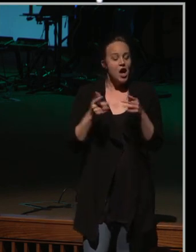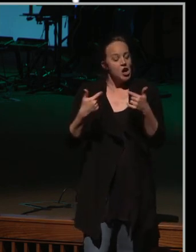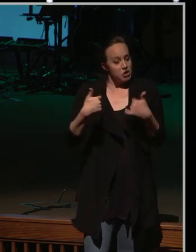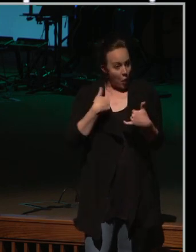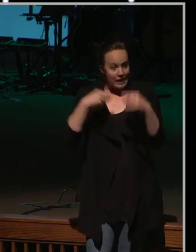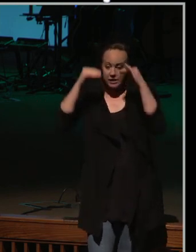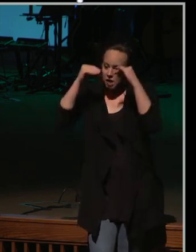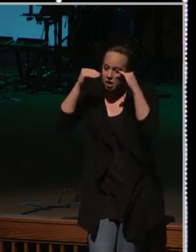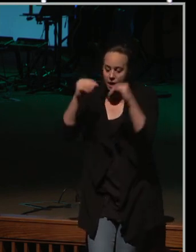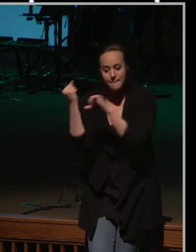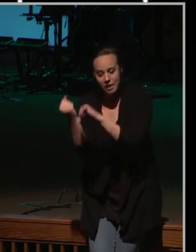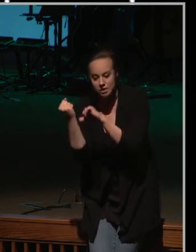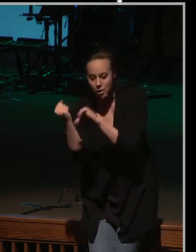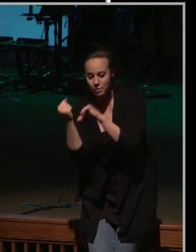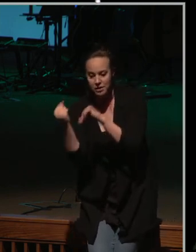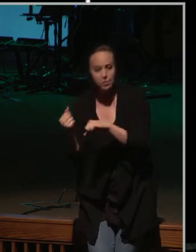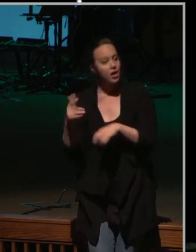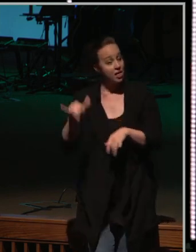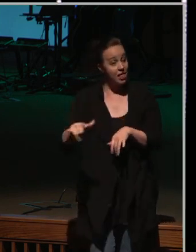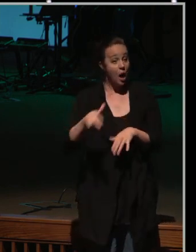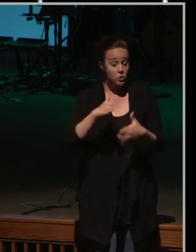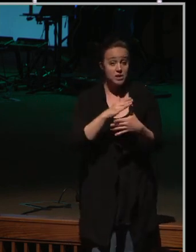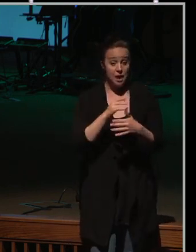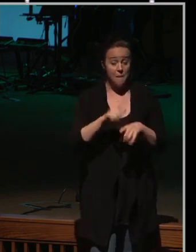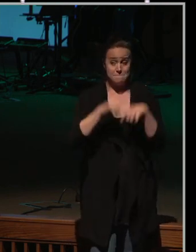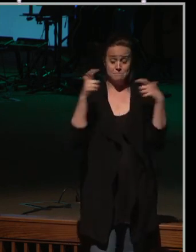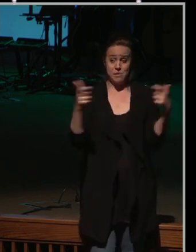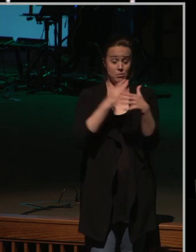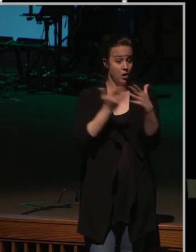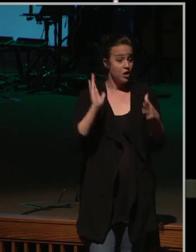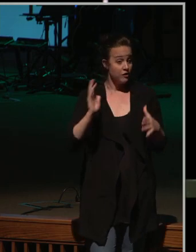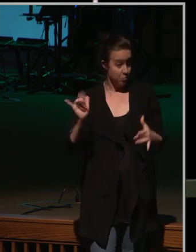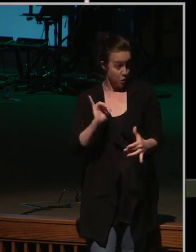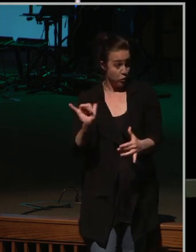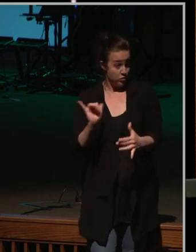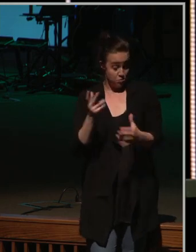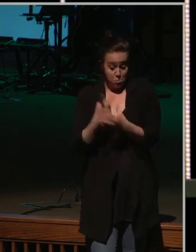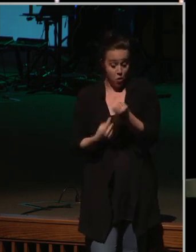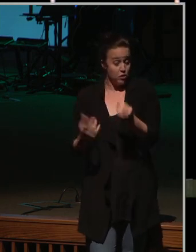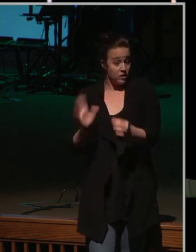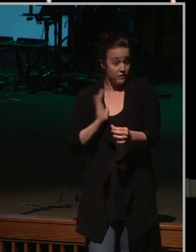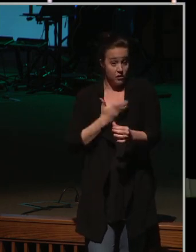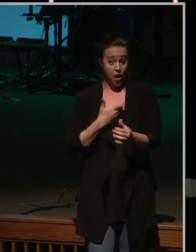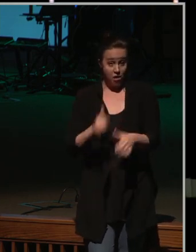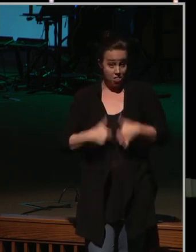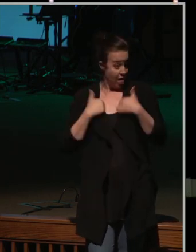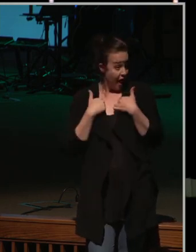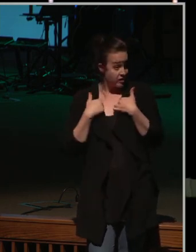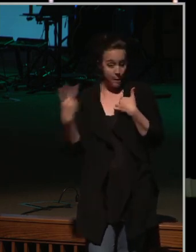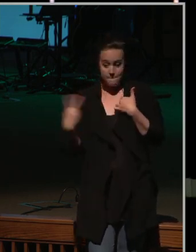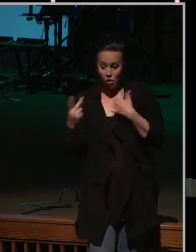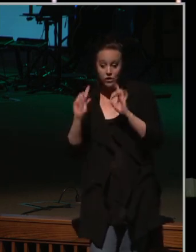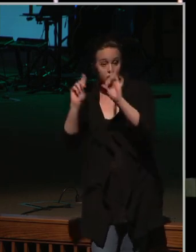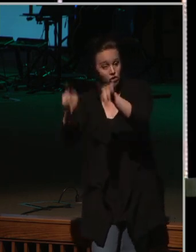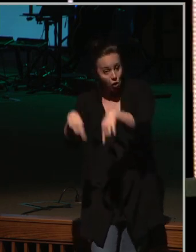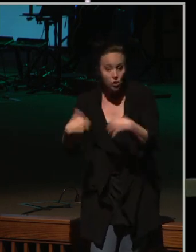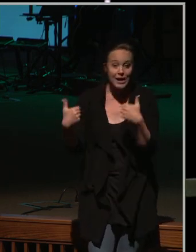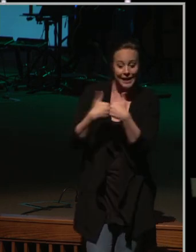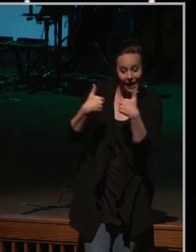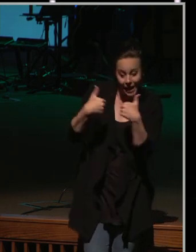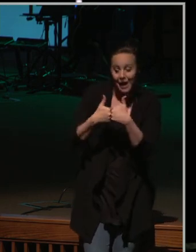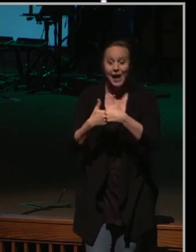so much a part of his life. We played all the time, we practiced, we played games, we would go to camps and clinics, find people to